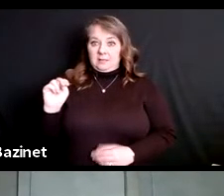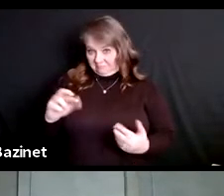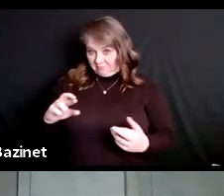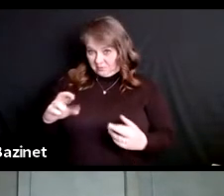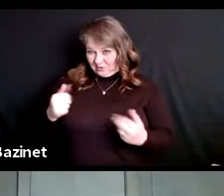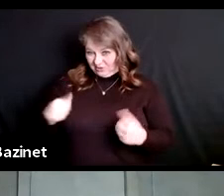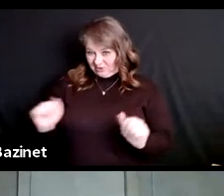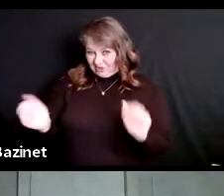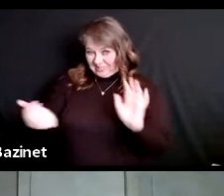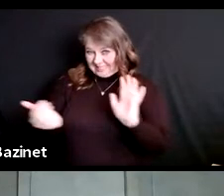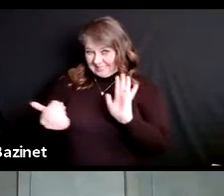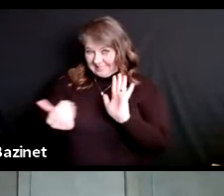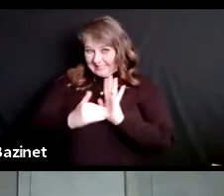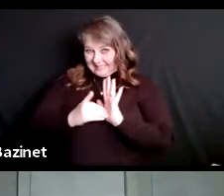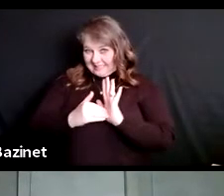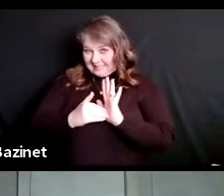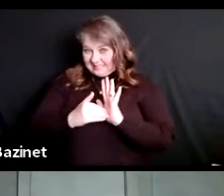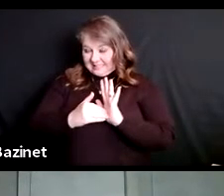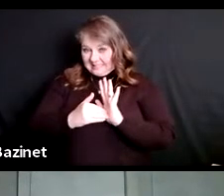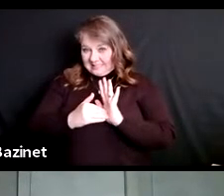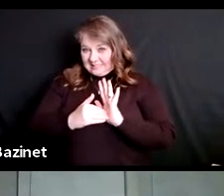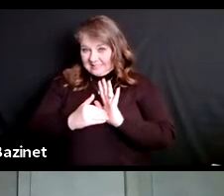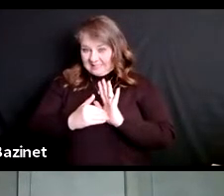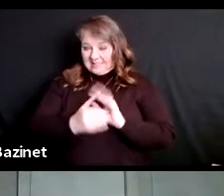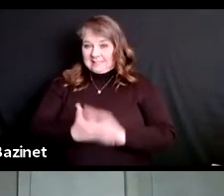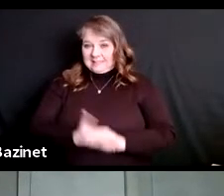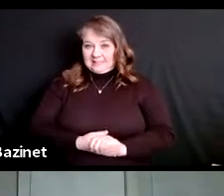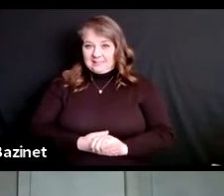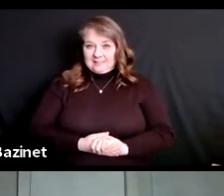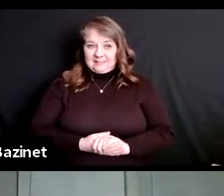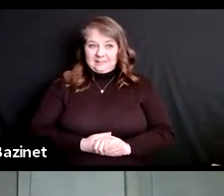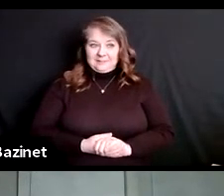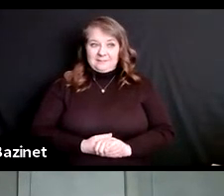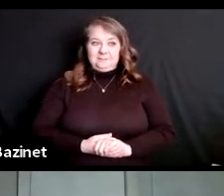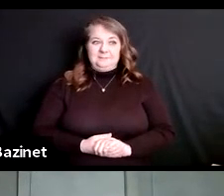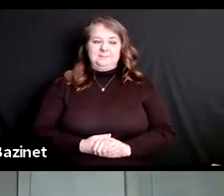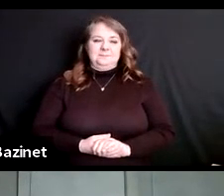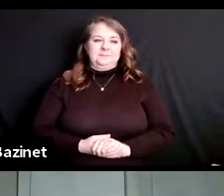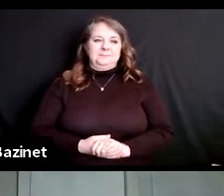going to attempt to enable your microphone again.